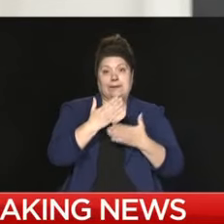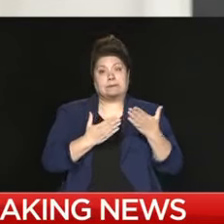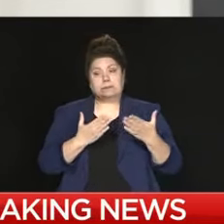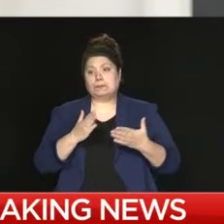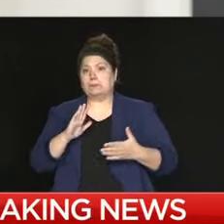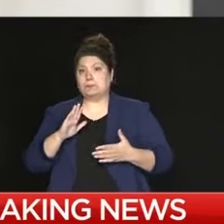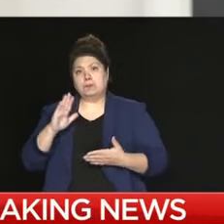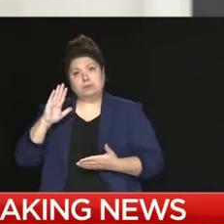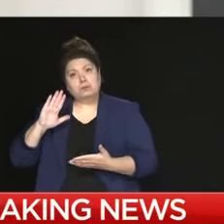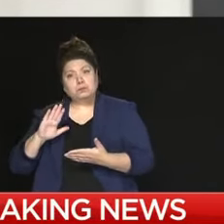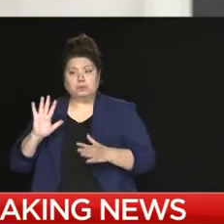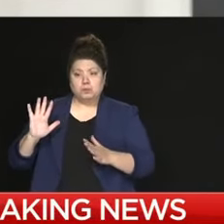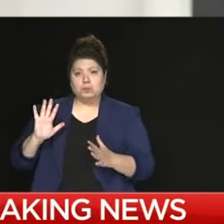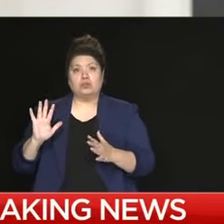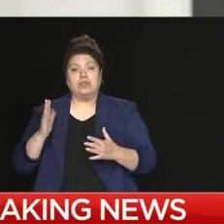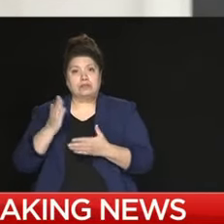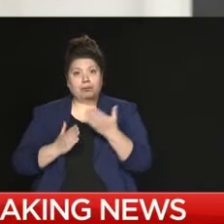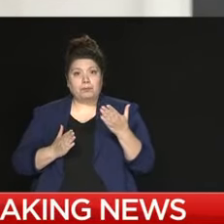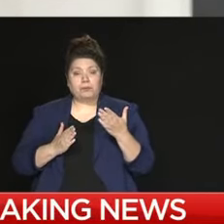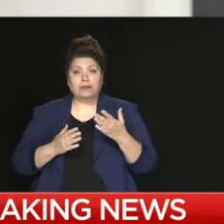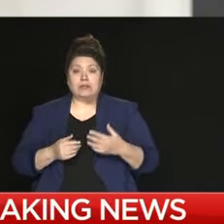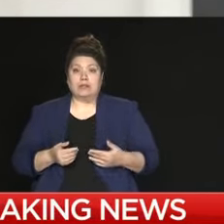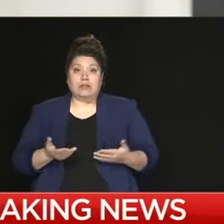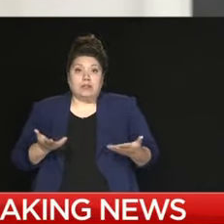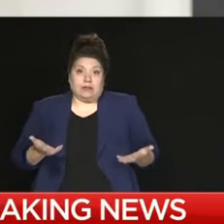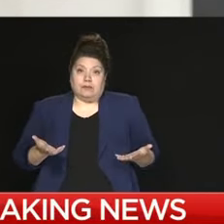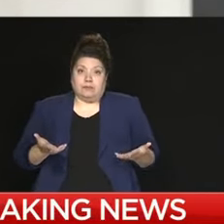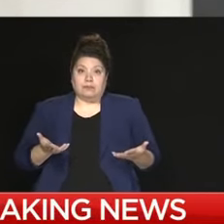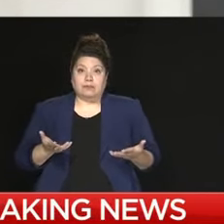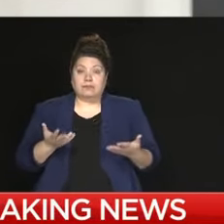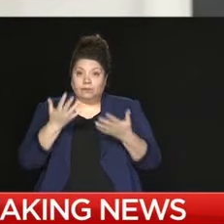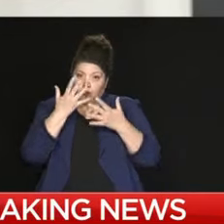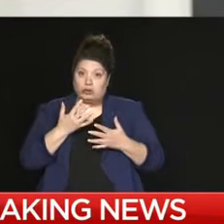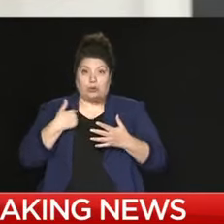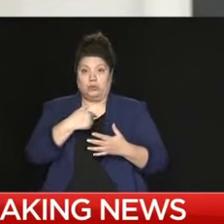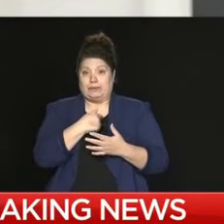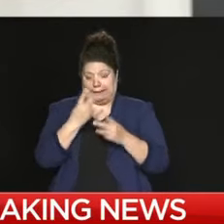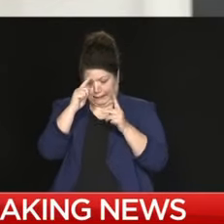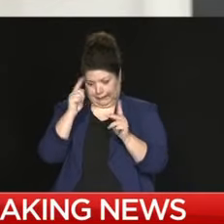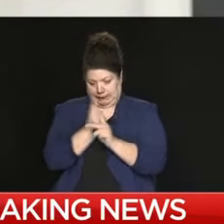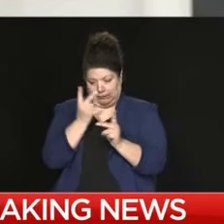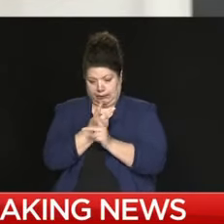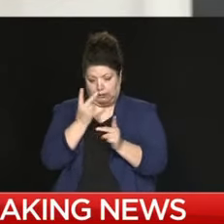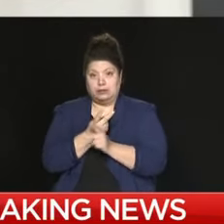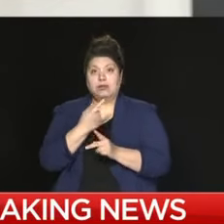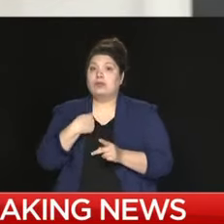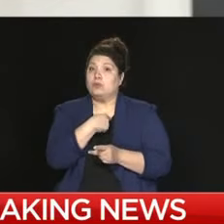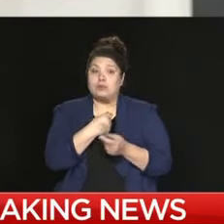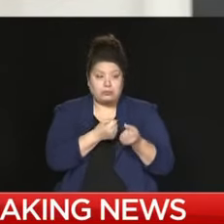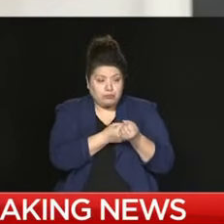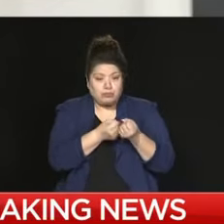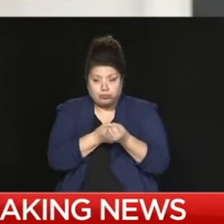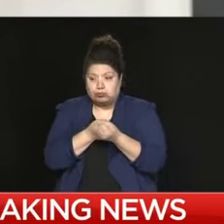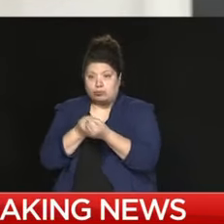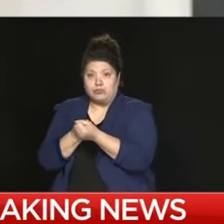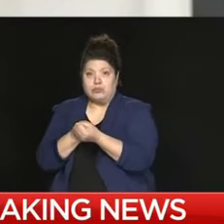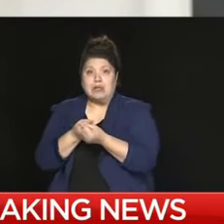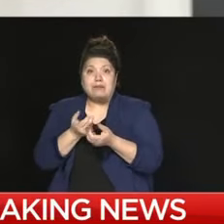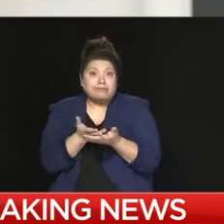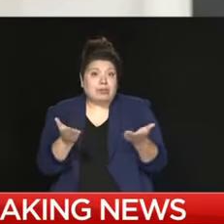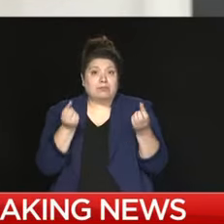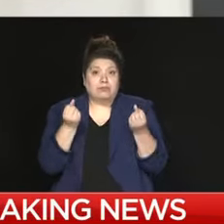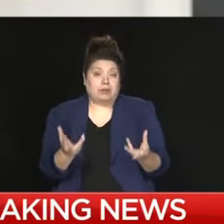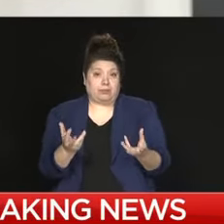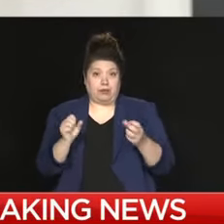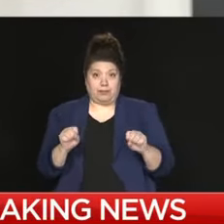than others. And unfortunately, this is something that we are grappling with. We are trying to help as many people as possible.